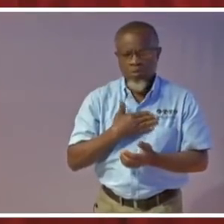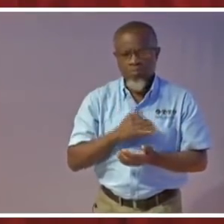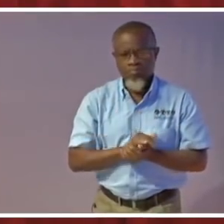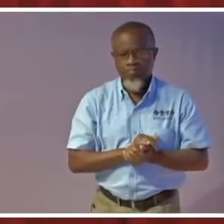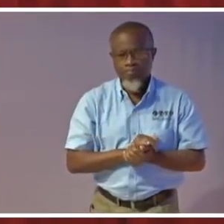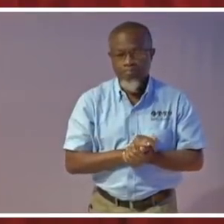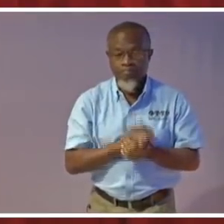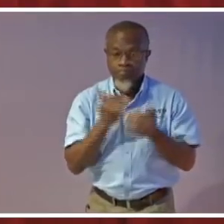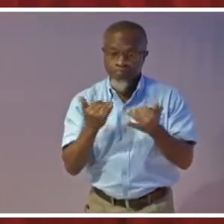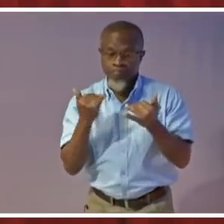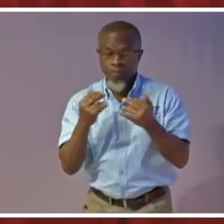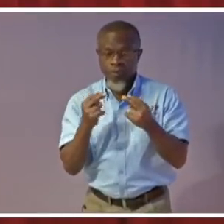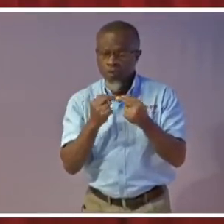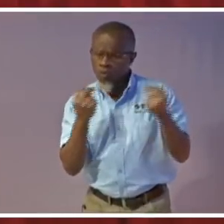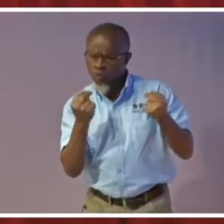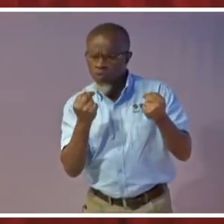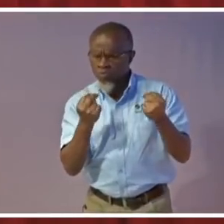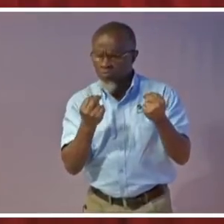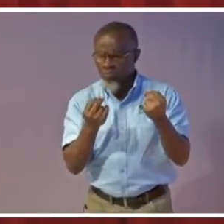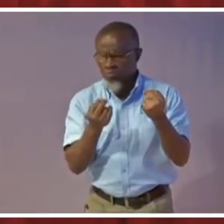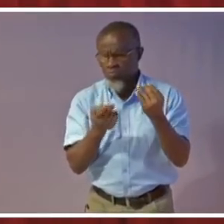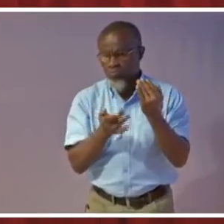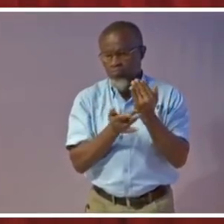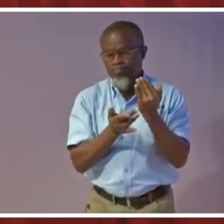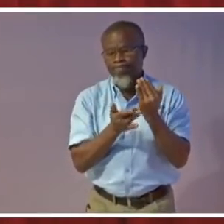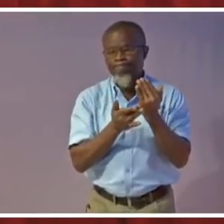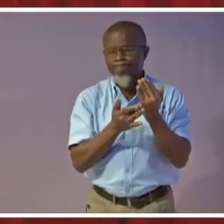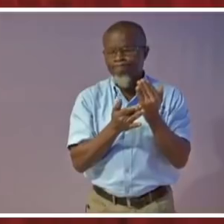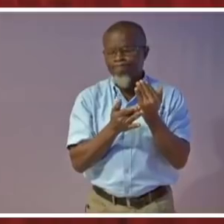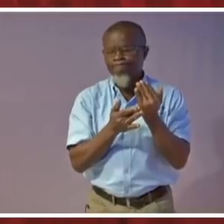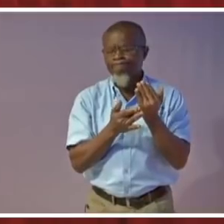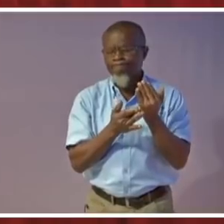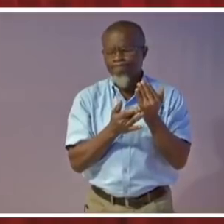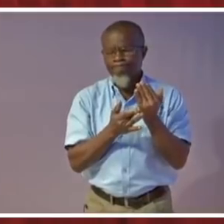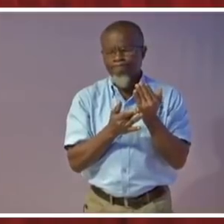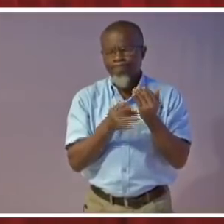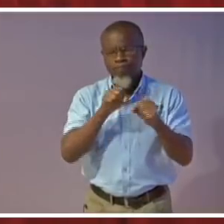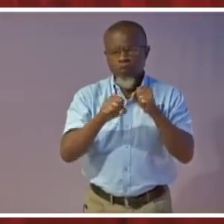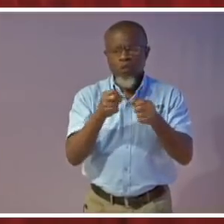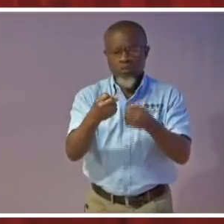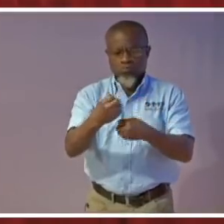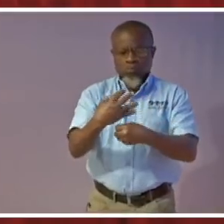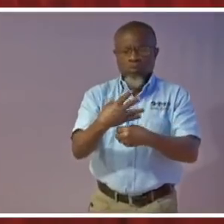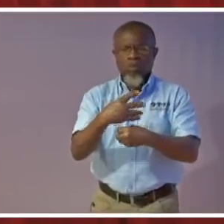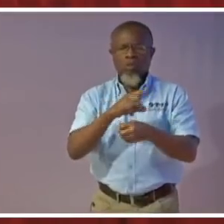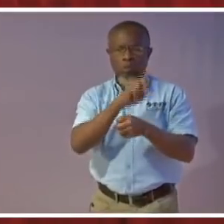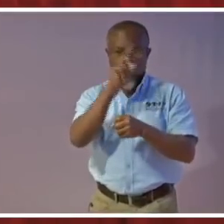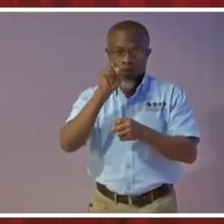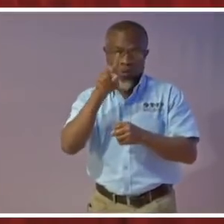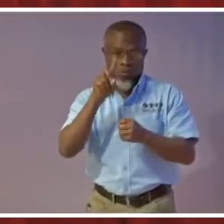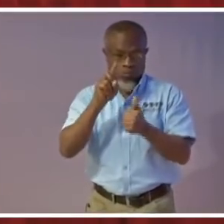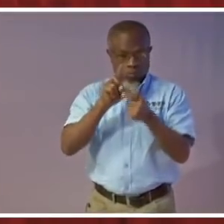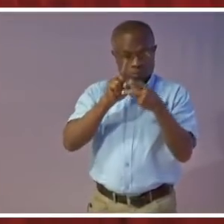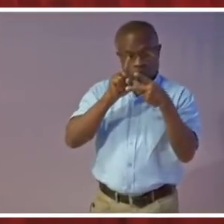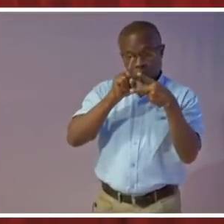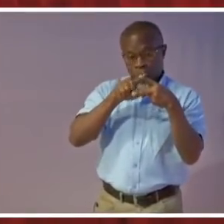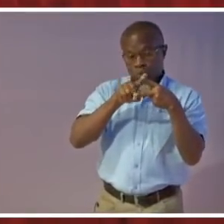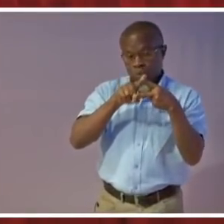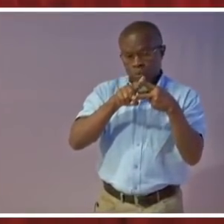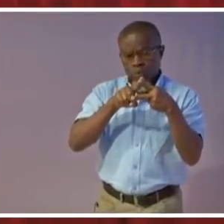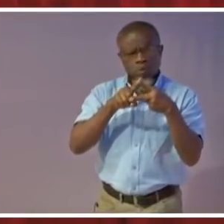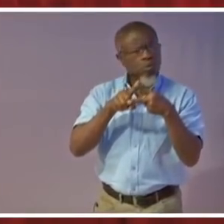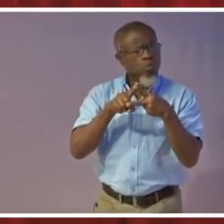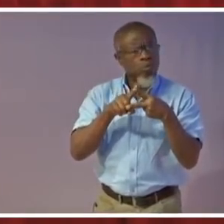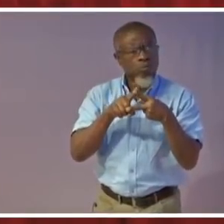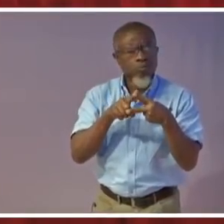reporter was having some technical difficulties, so they have sent in the questions. First, what's the